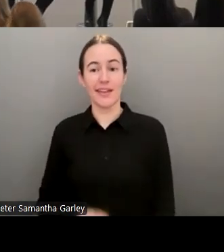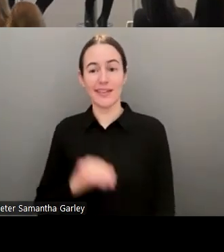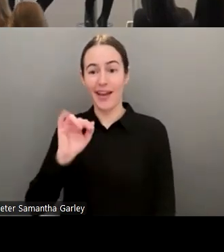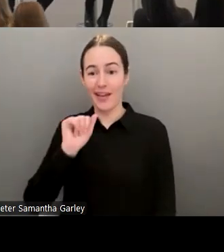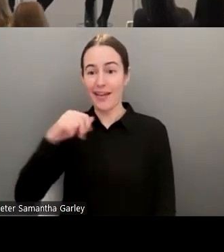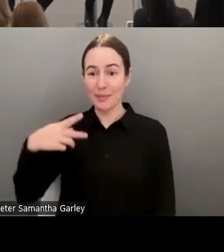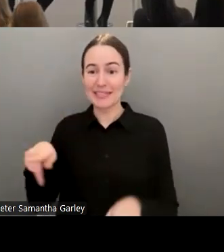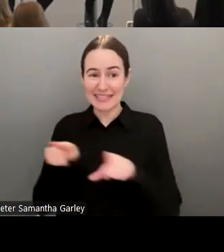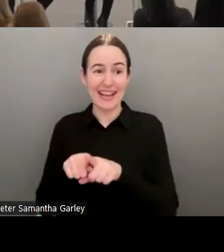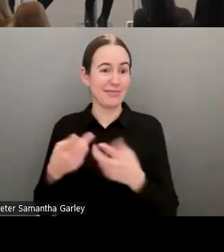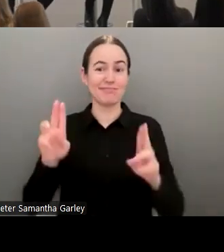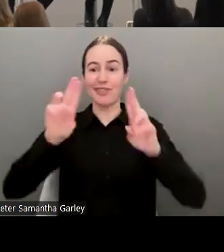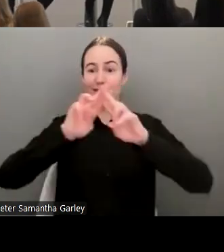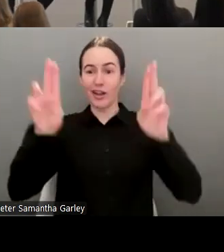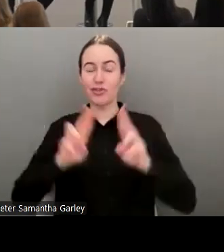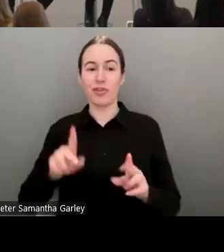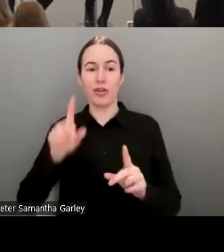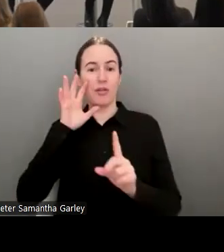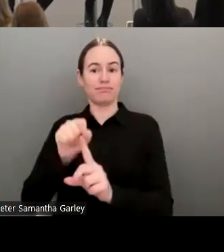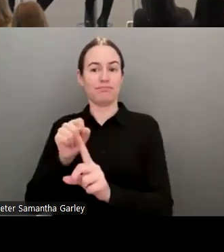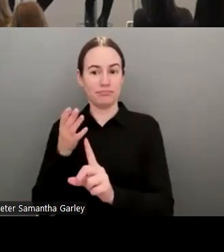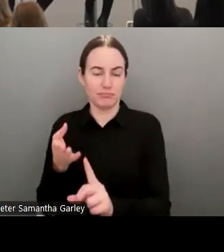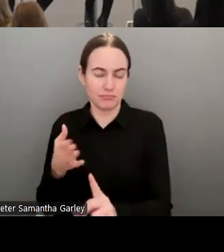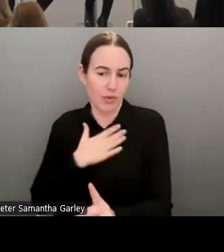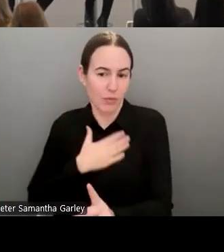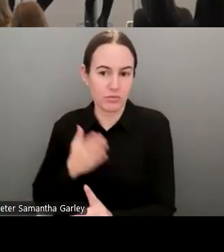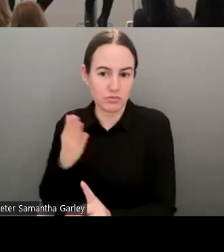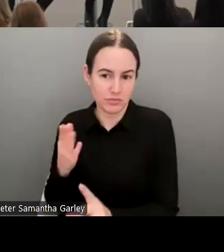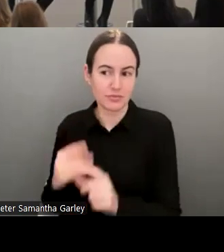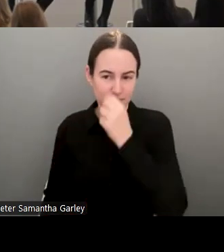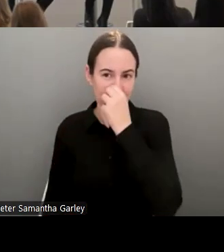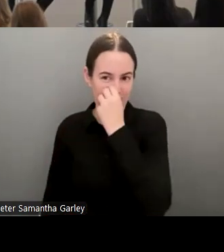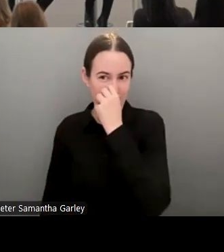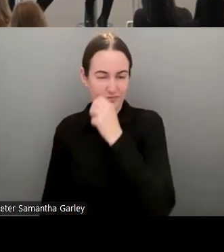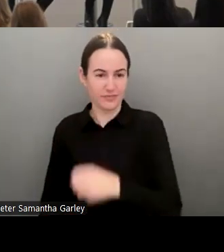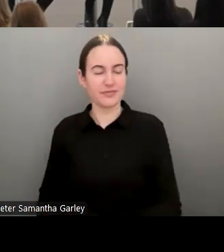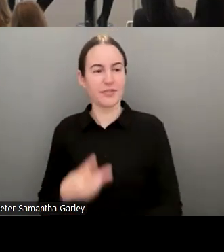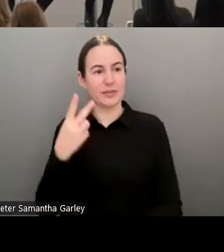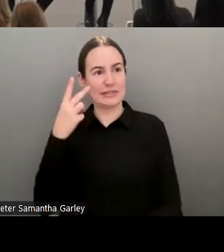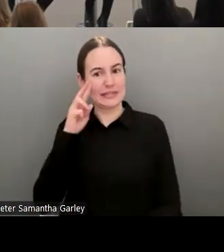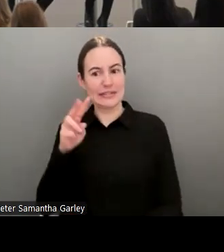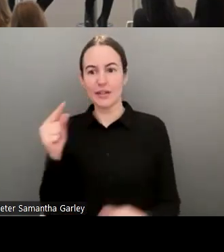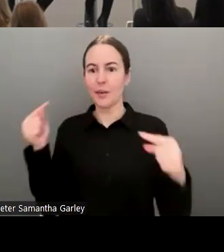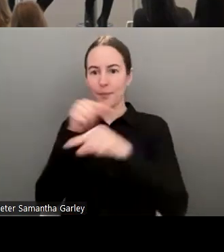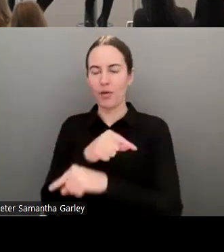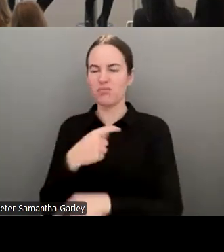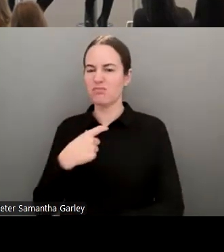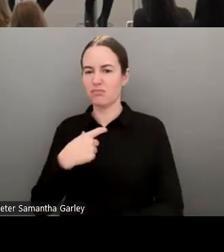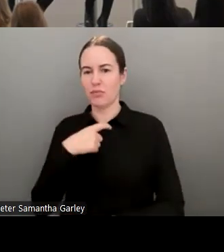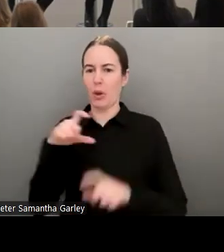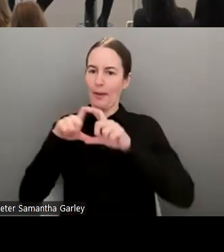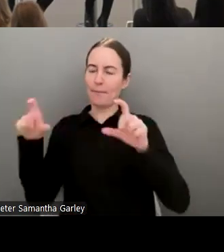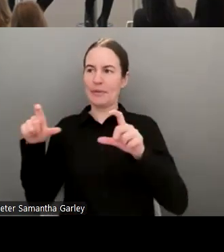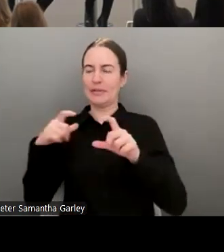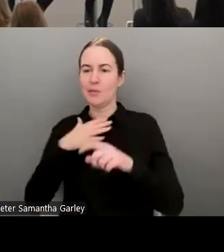it's internationally recognized. So it's a both ways, as I said. It's a personal driven because we have many